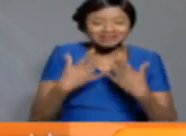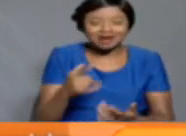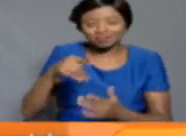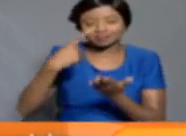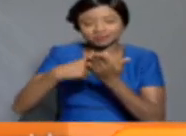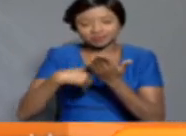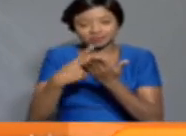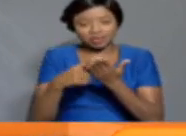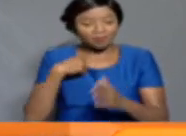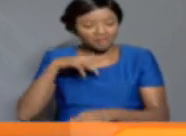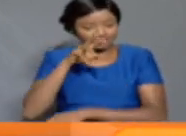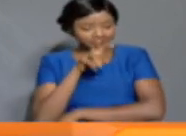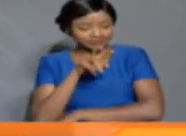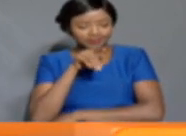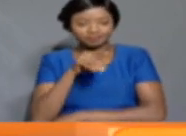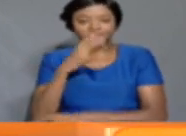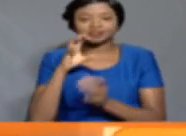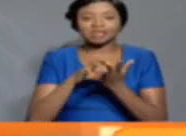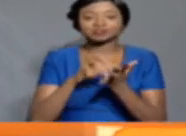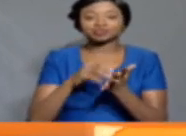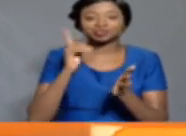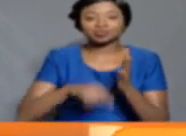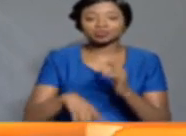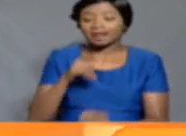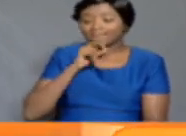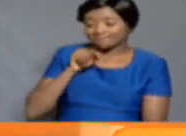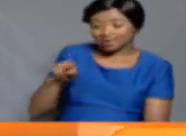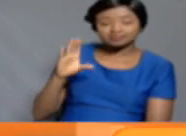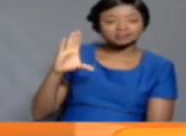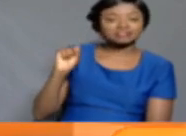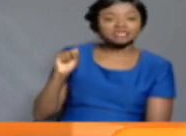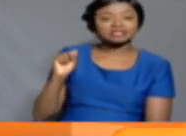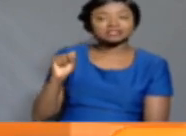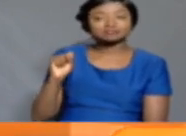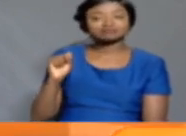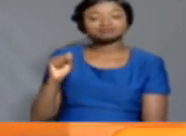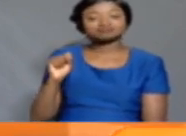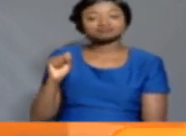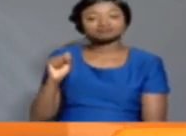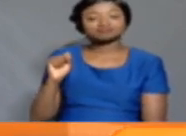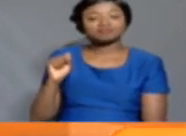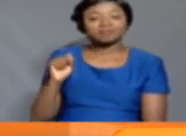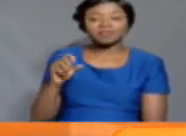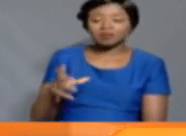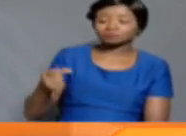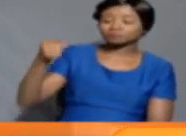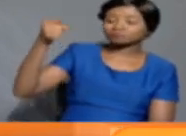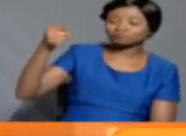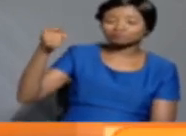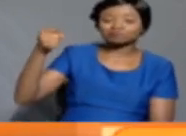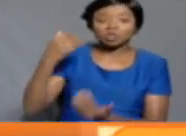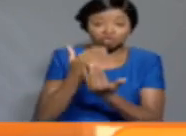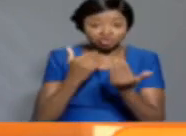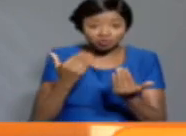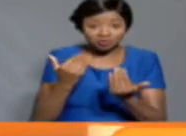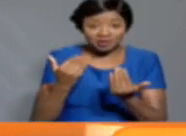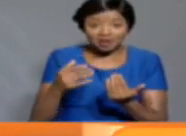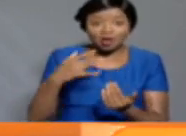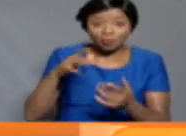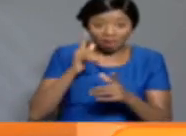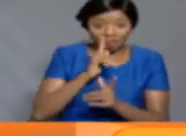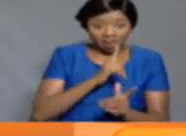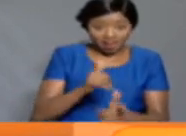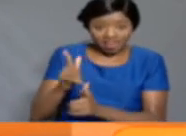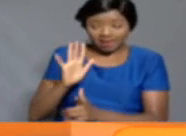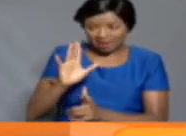it as a situation where Magoha is holding one leg of this Kenyan child, and Sosion is holding the other leg of this